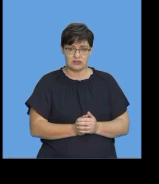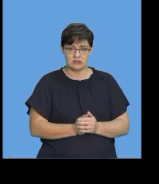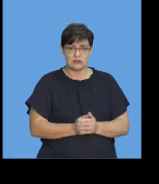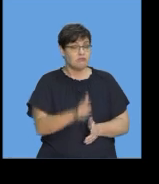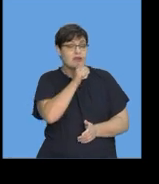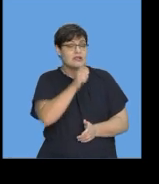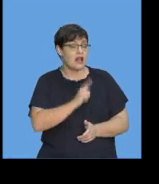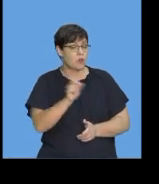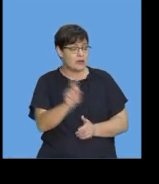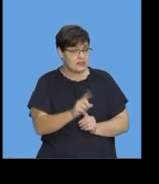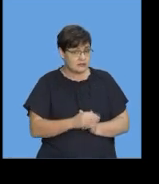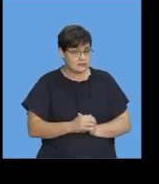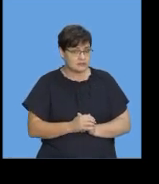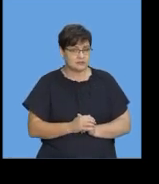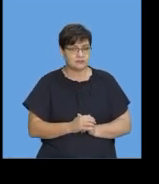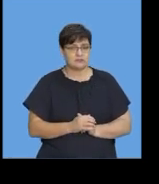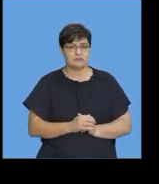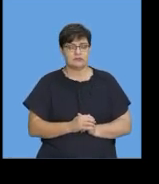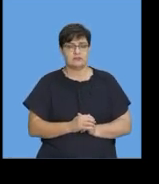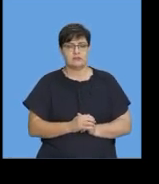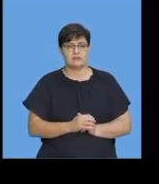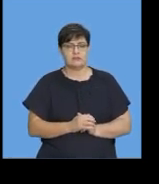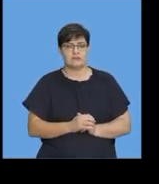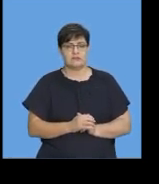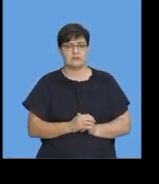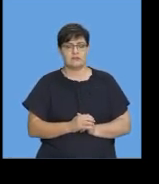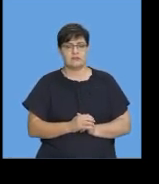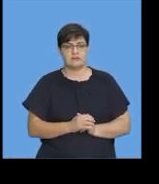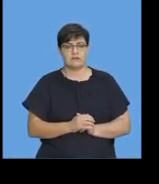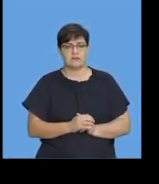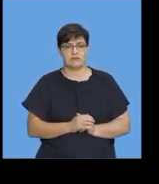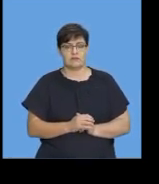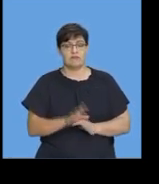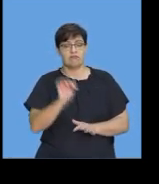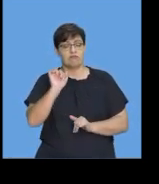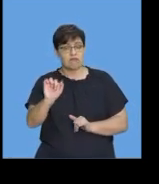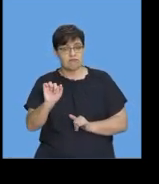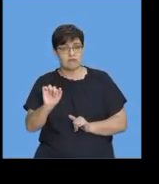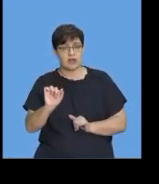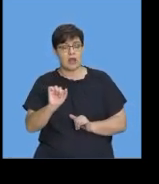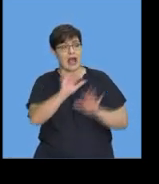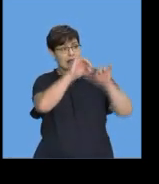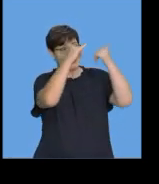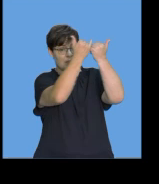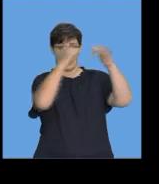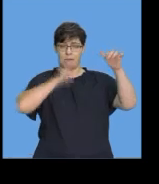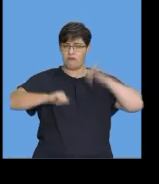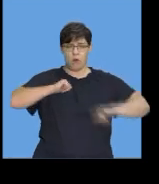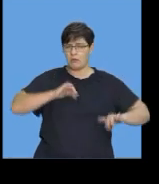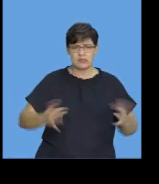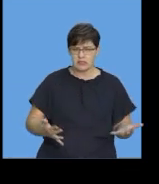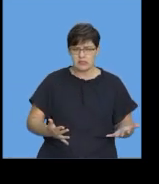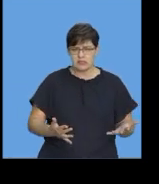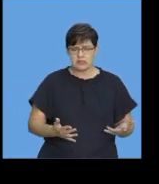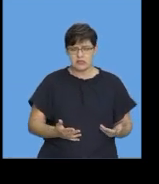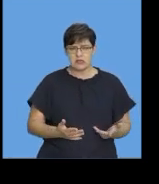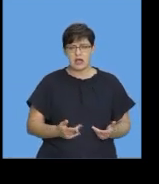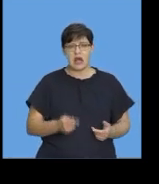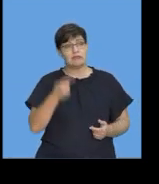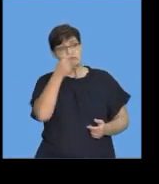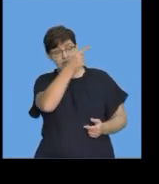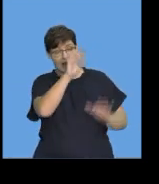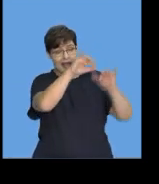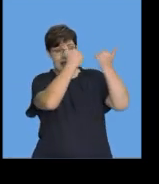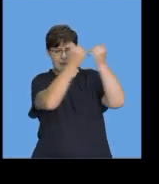will that tell us? It will tell us about the performance of the company and what major